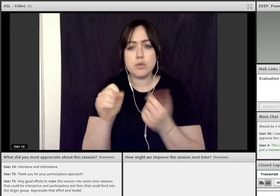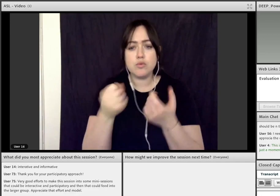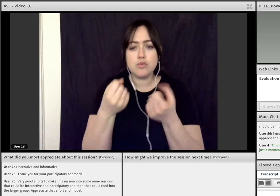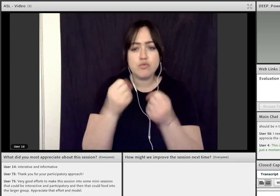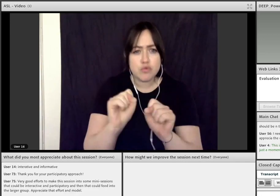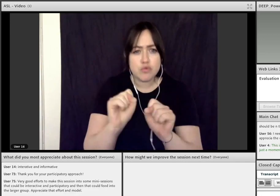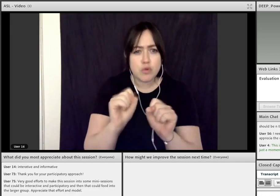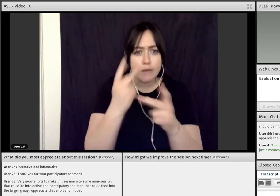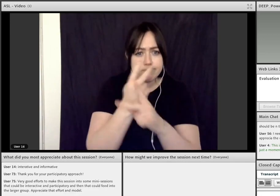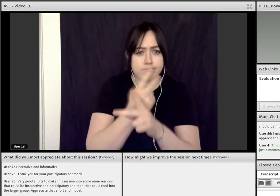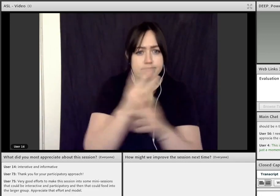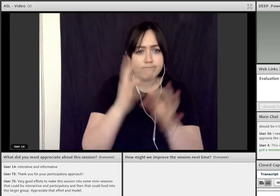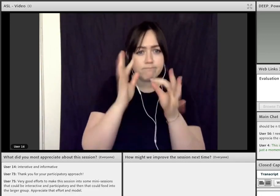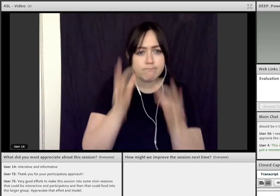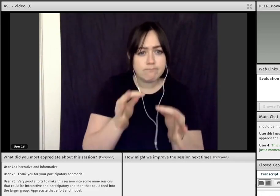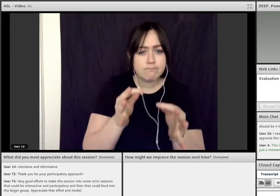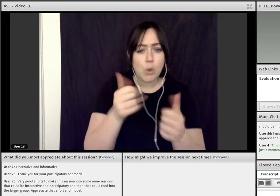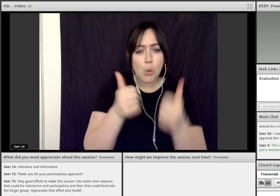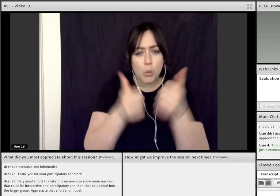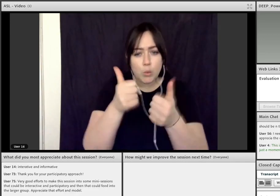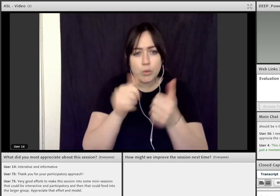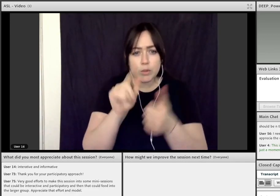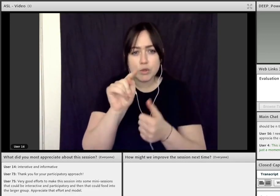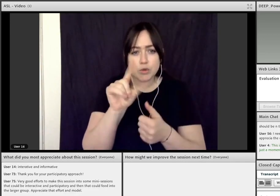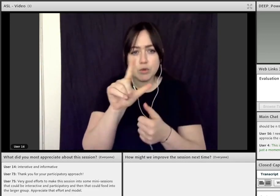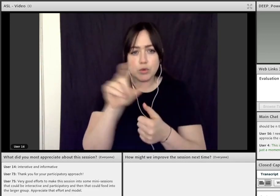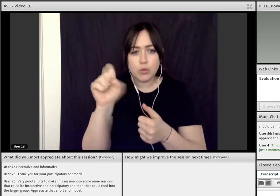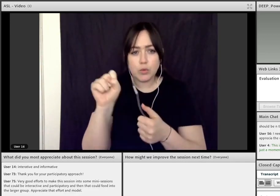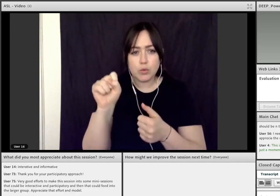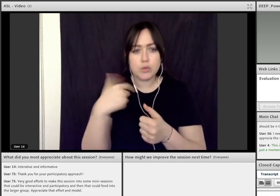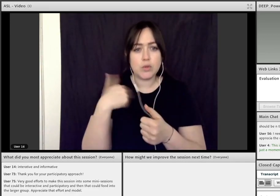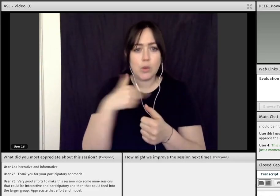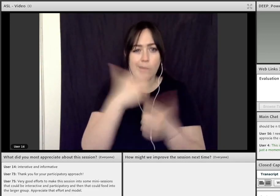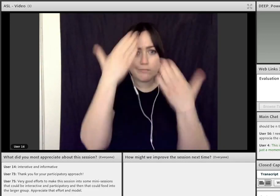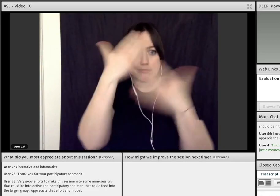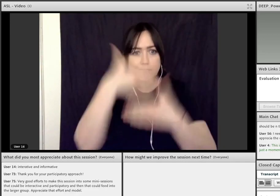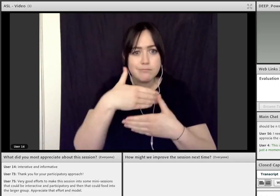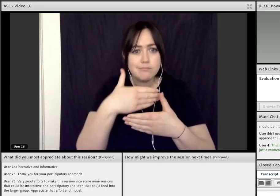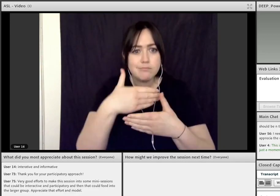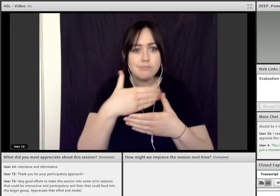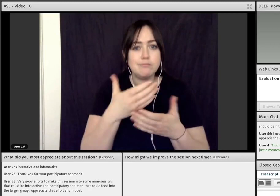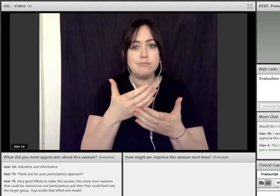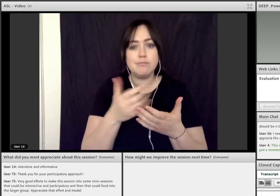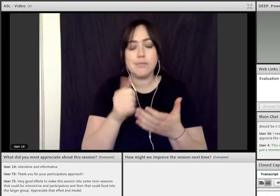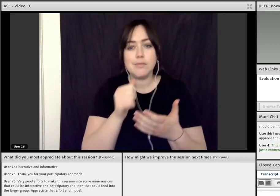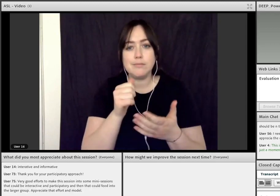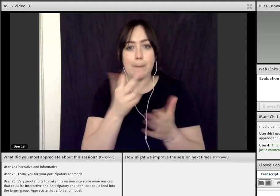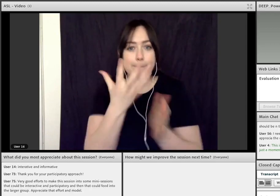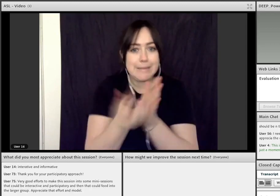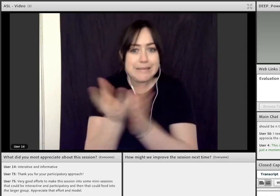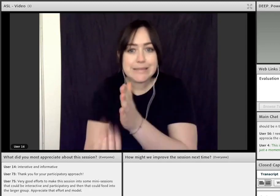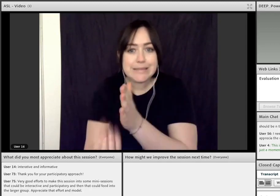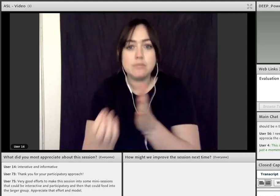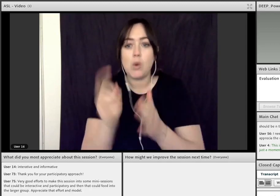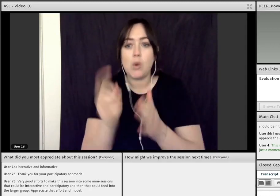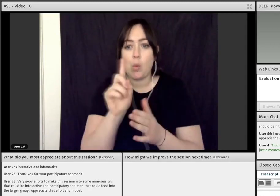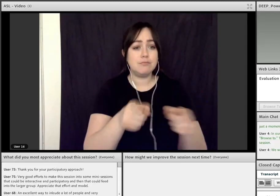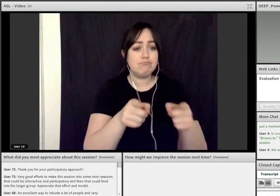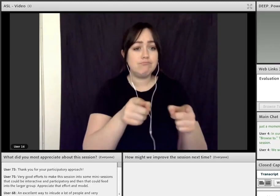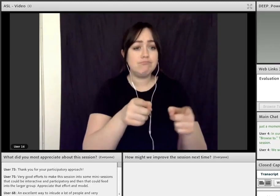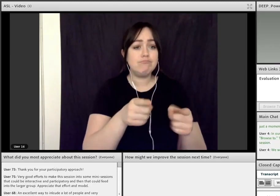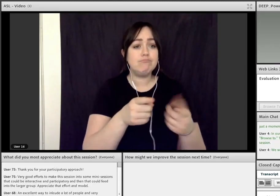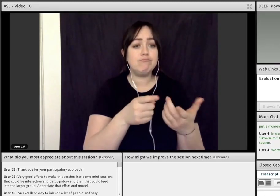be missing and maybe where we need to create new tools to meet the need for data